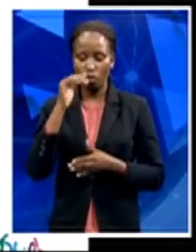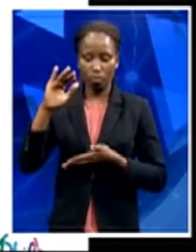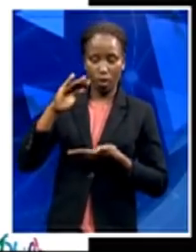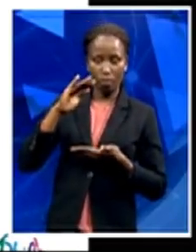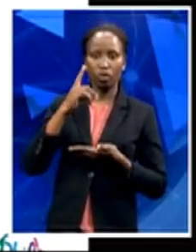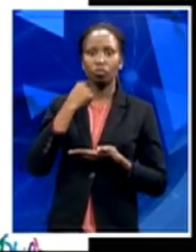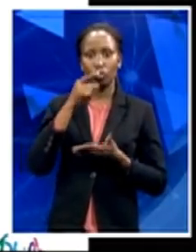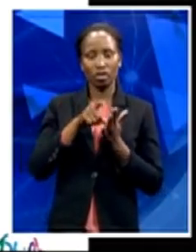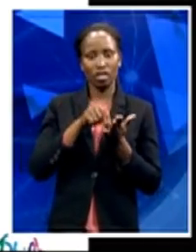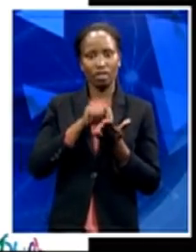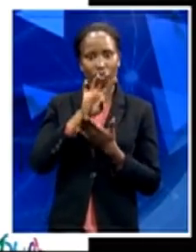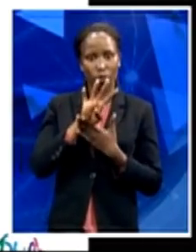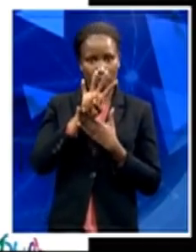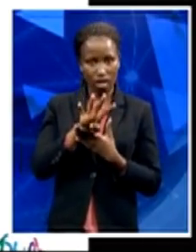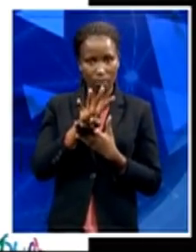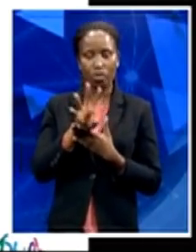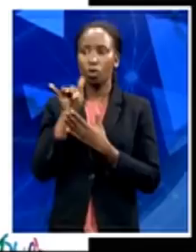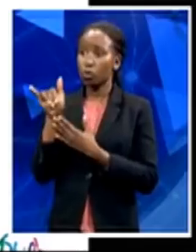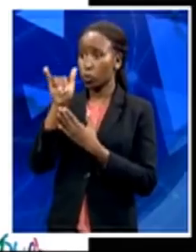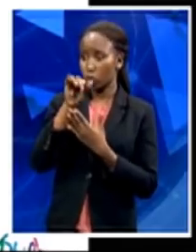booked, and it will,